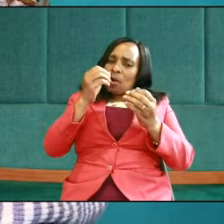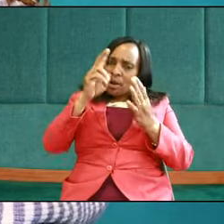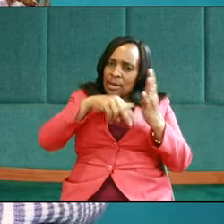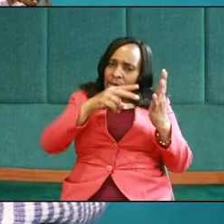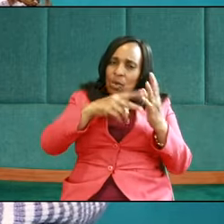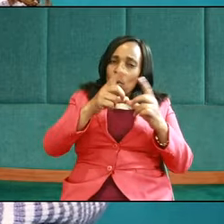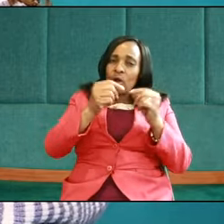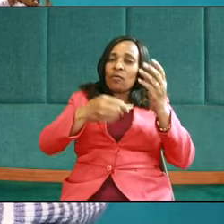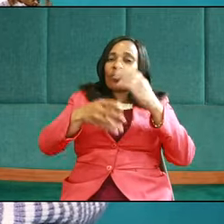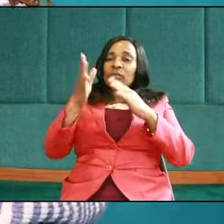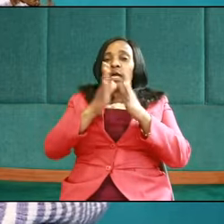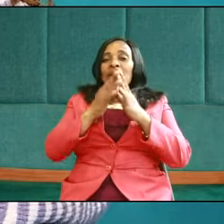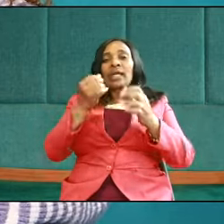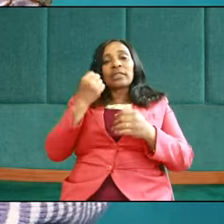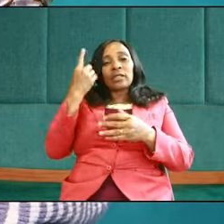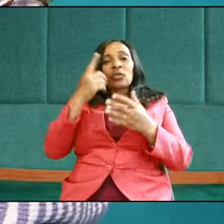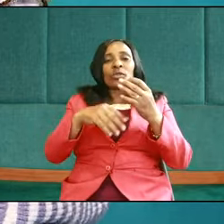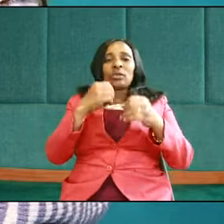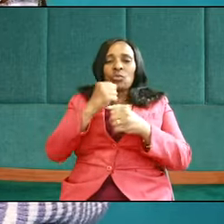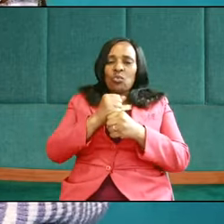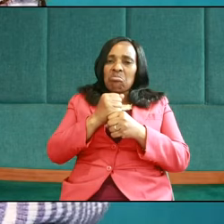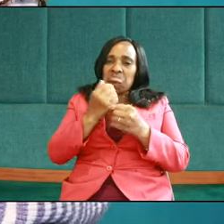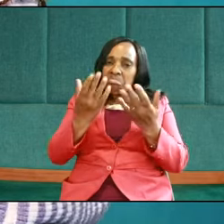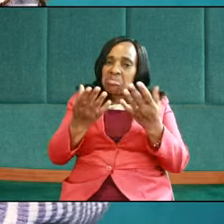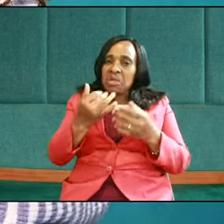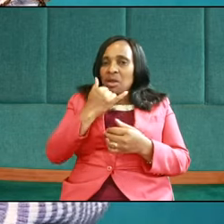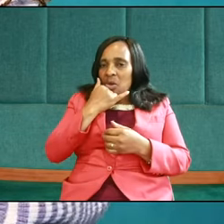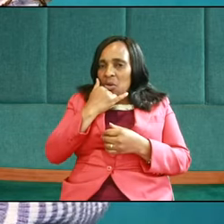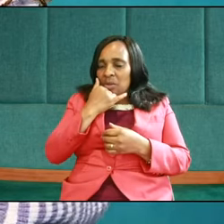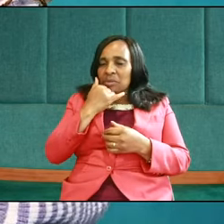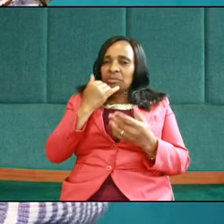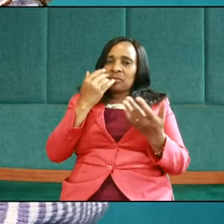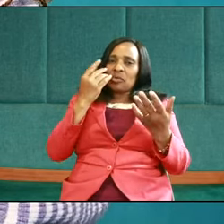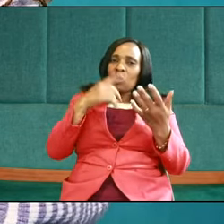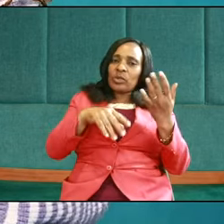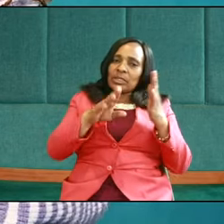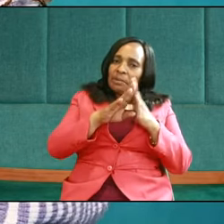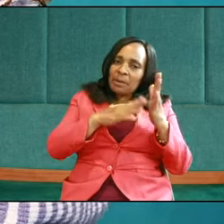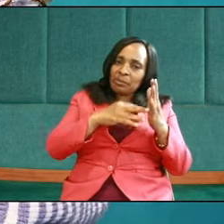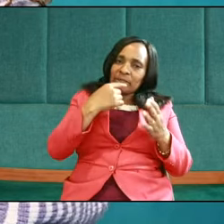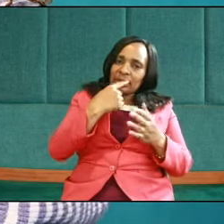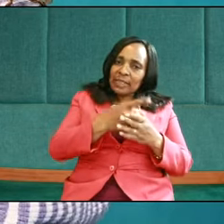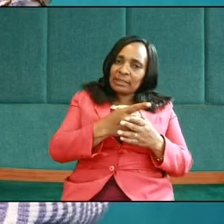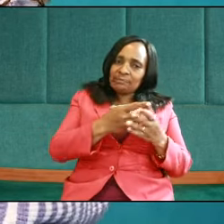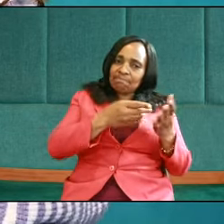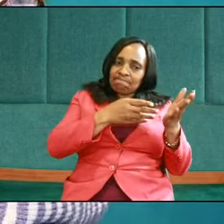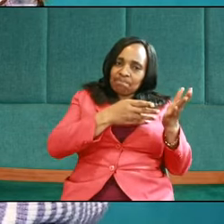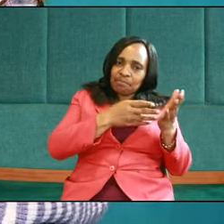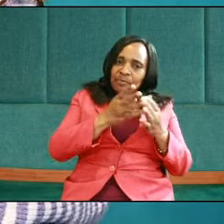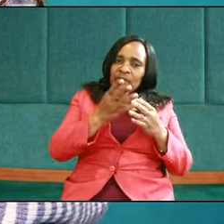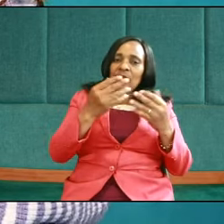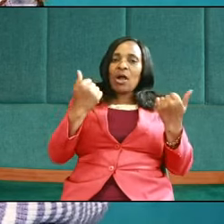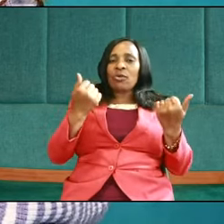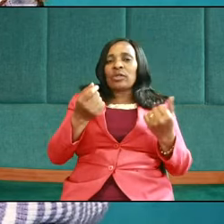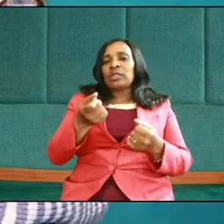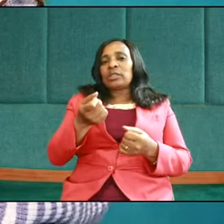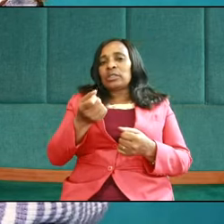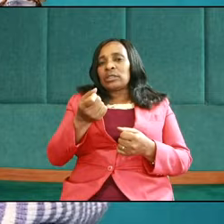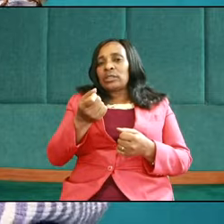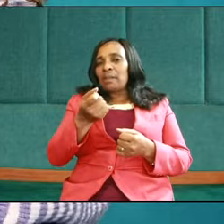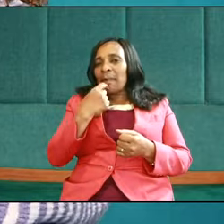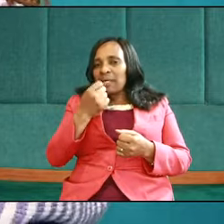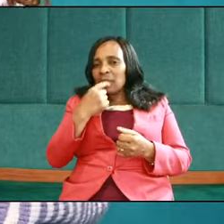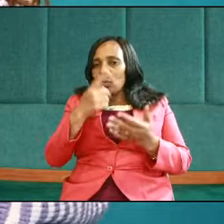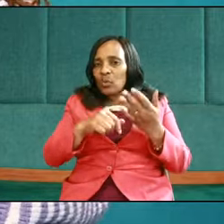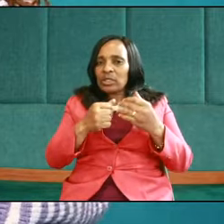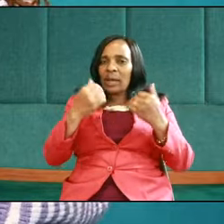we do that may be wrong according to that which he says. And the treatment is a